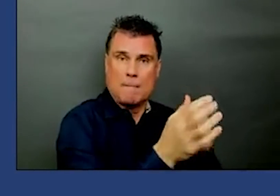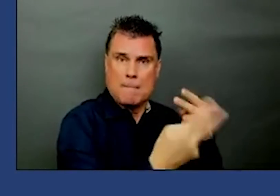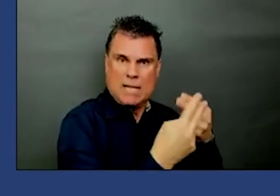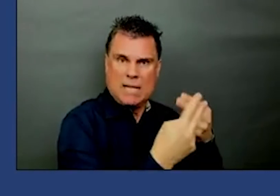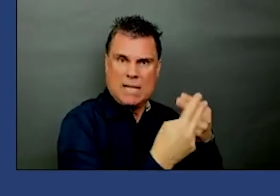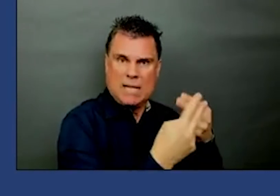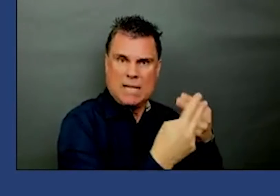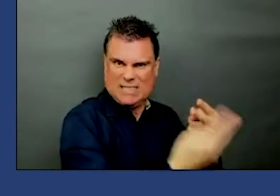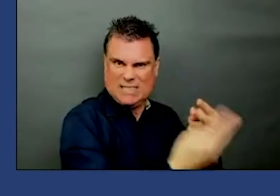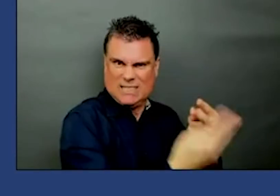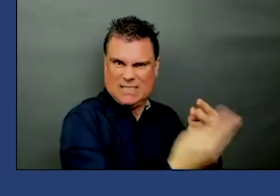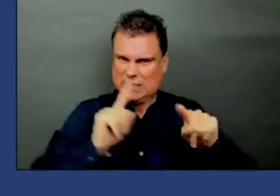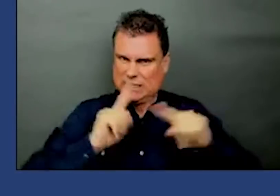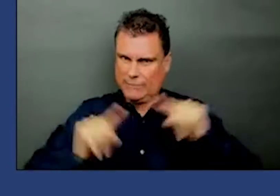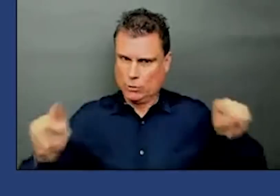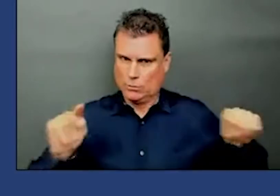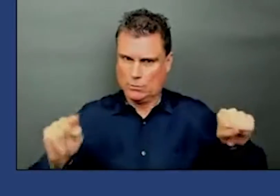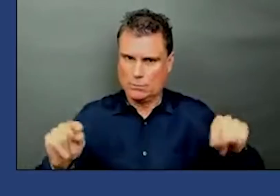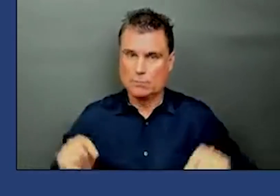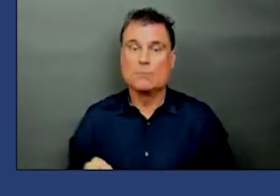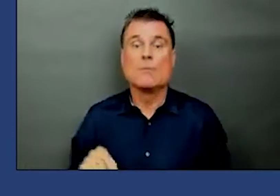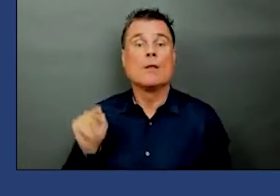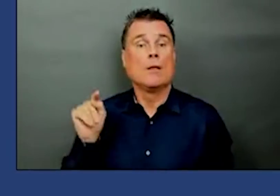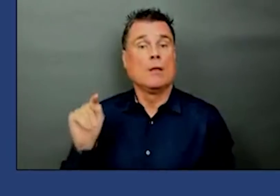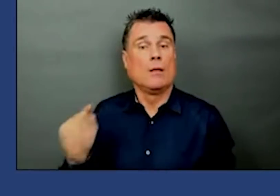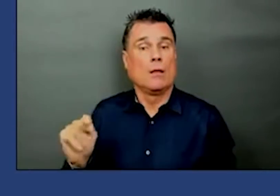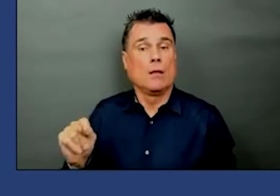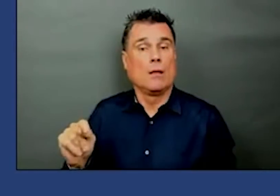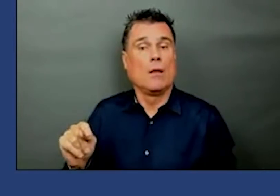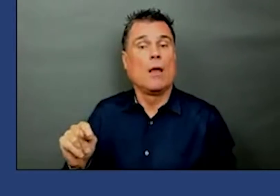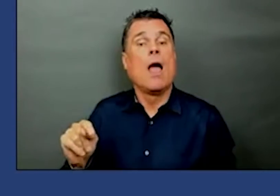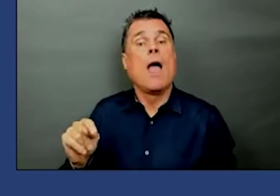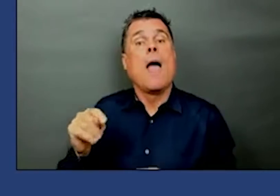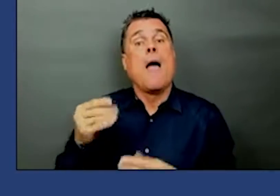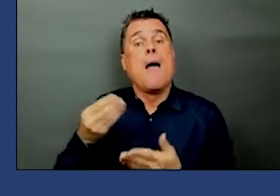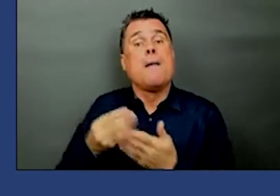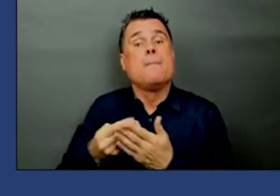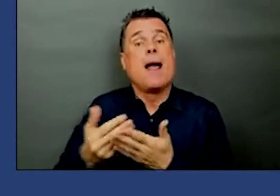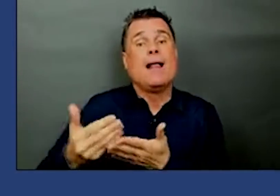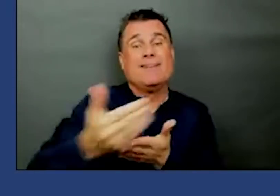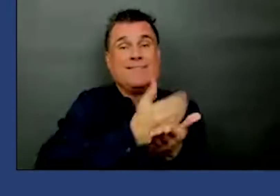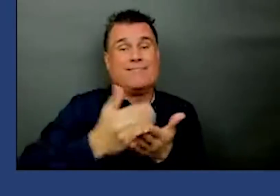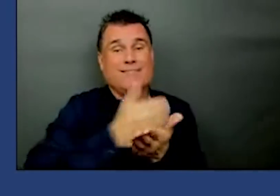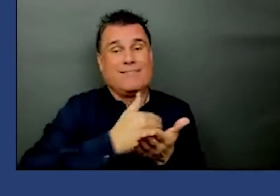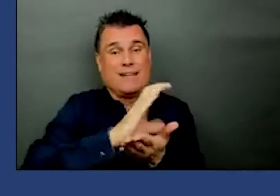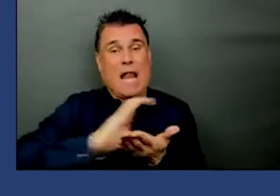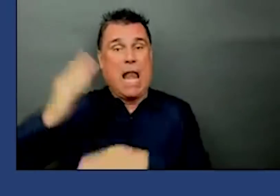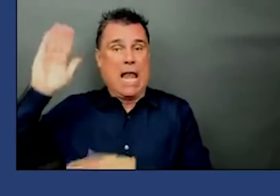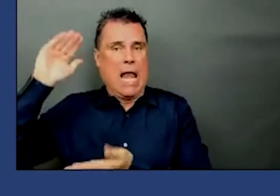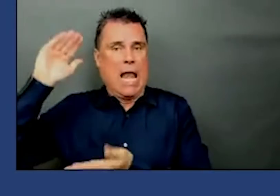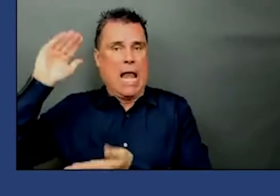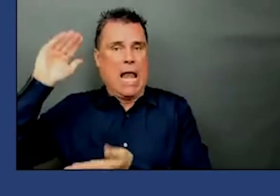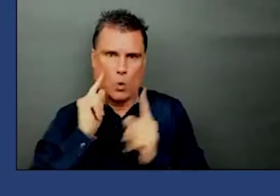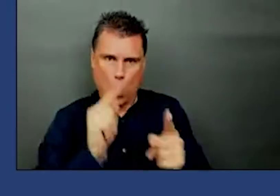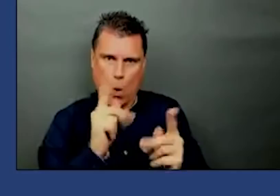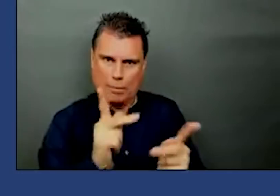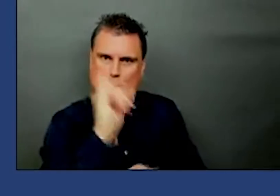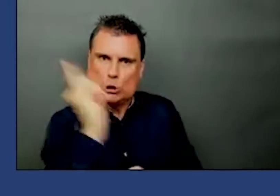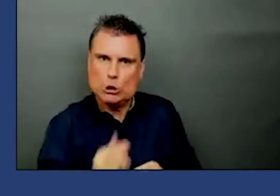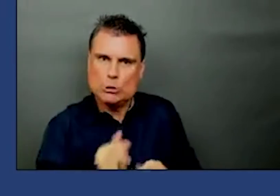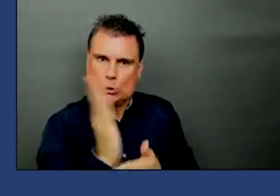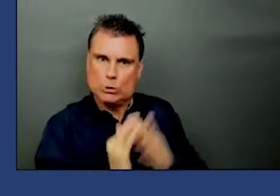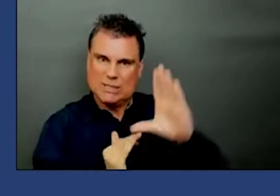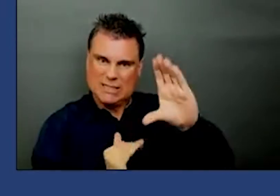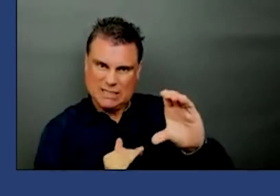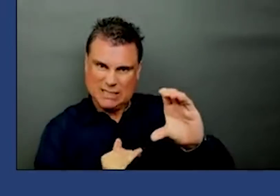120 in terms of reduced premiums because people were dropping their coverages during that time. And that's where you come up with $600 million. I think